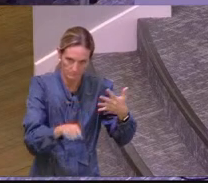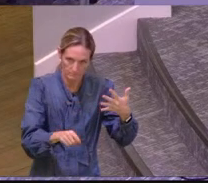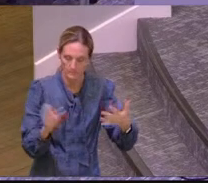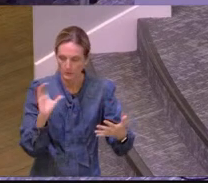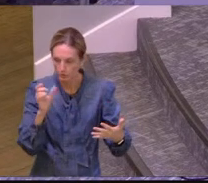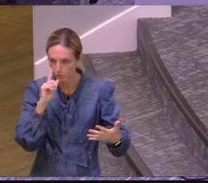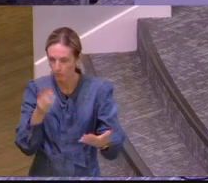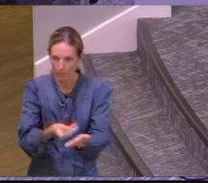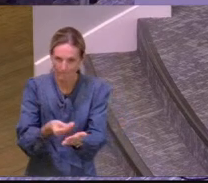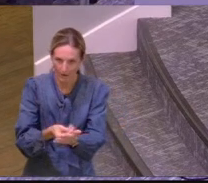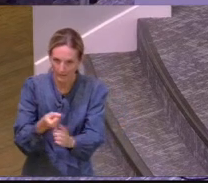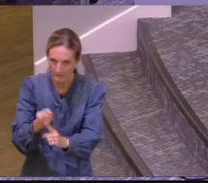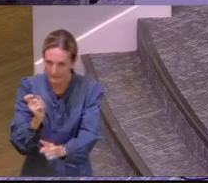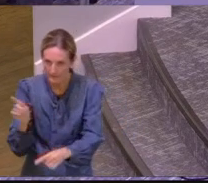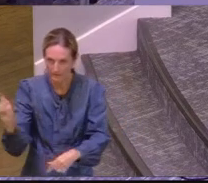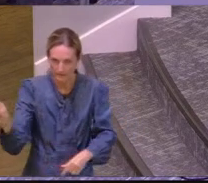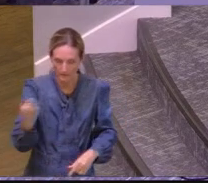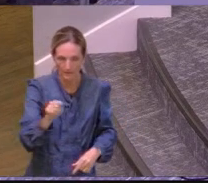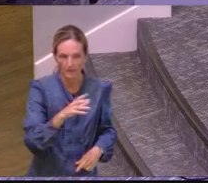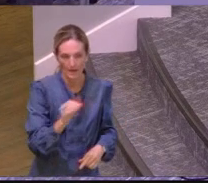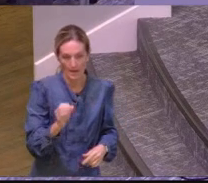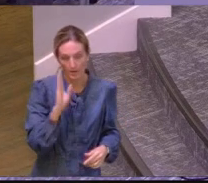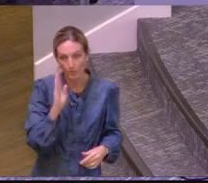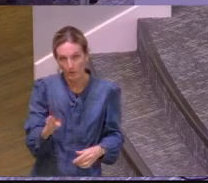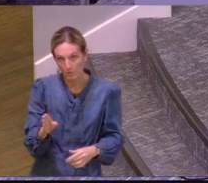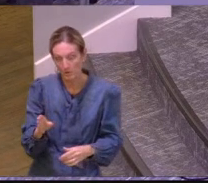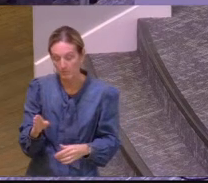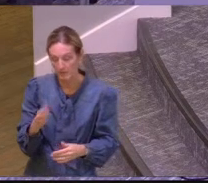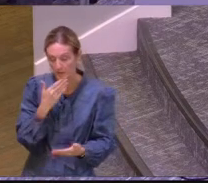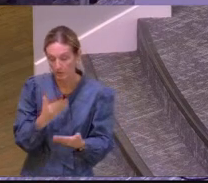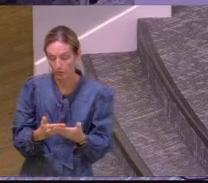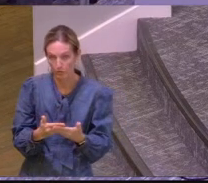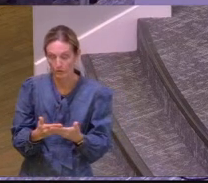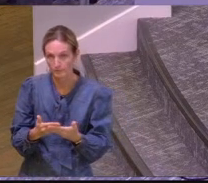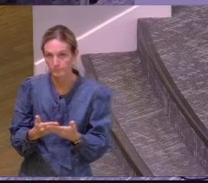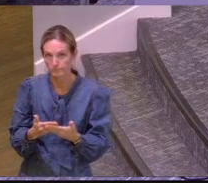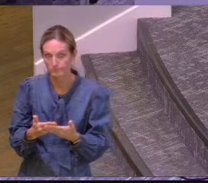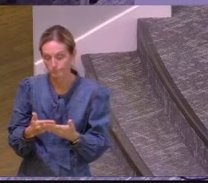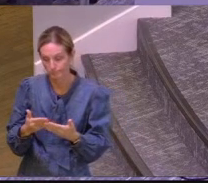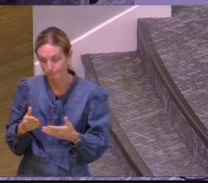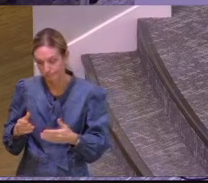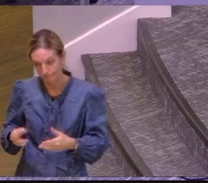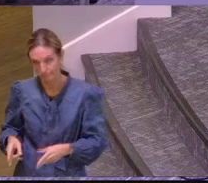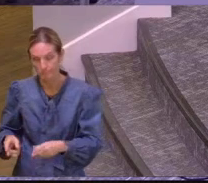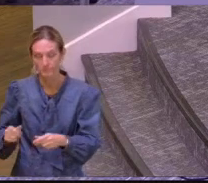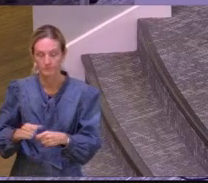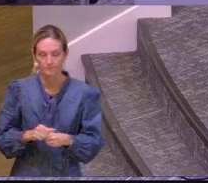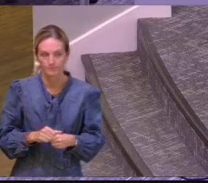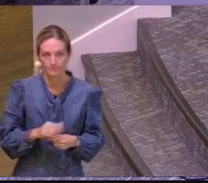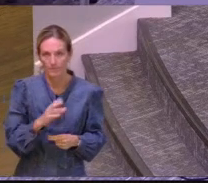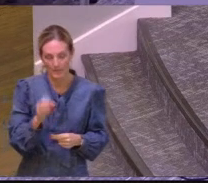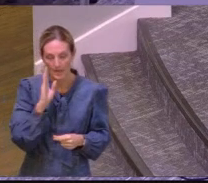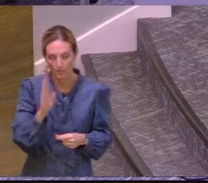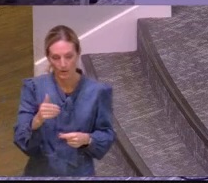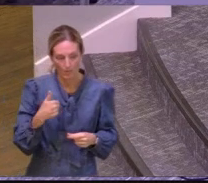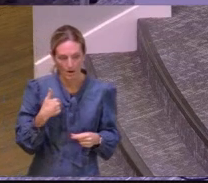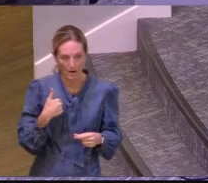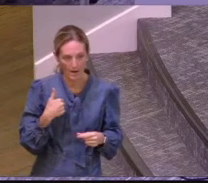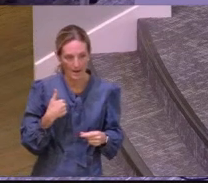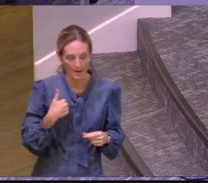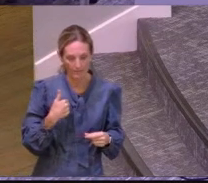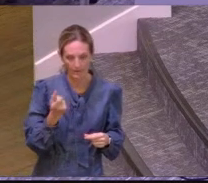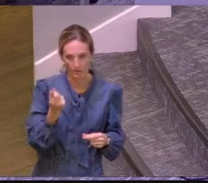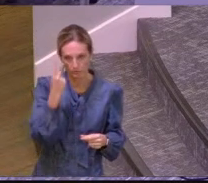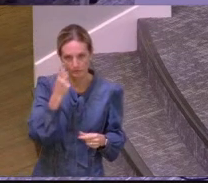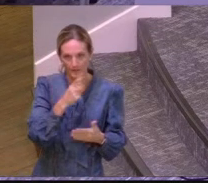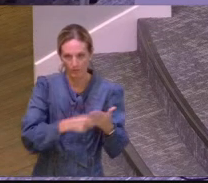can be in a good space of making traction. And we'll kind of have a common shared understanding of what our next